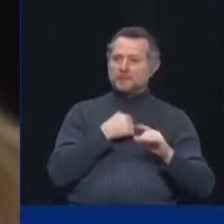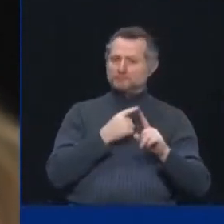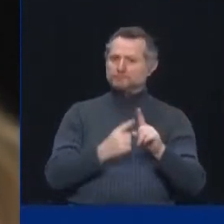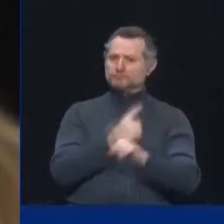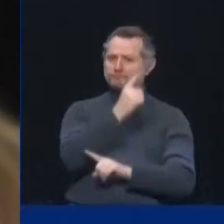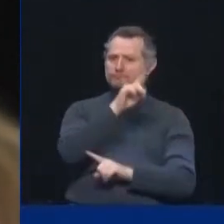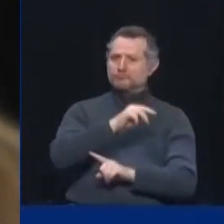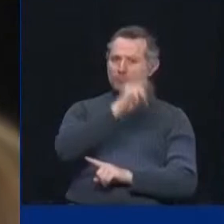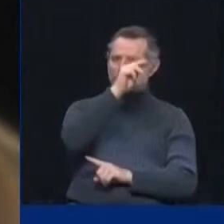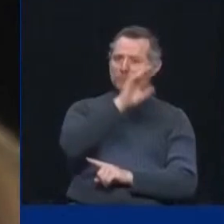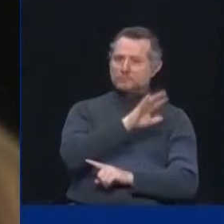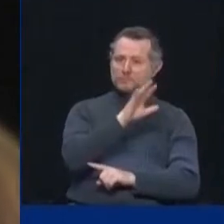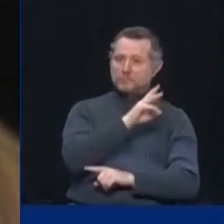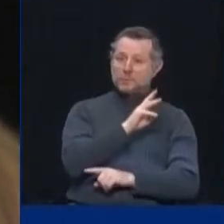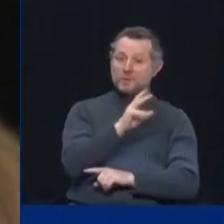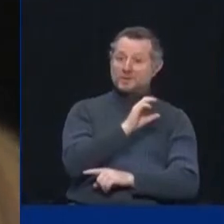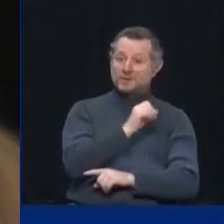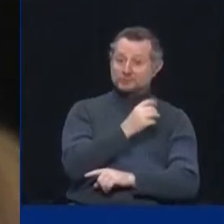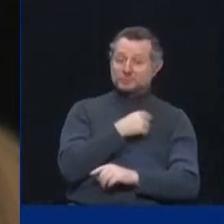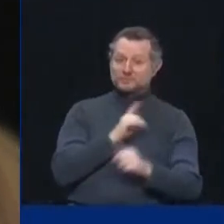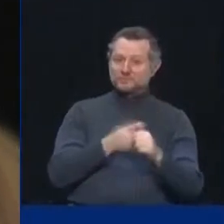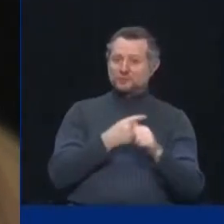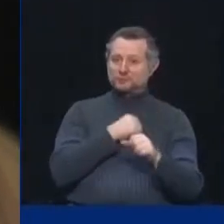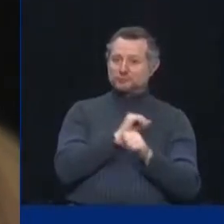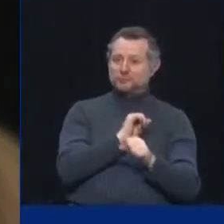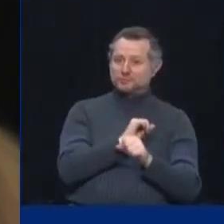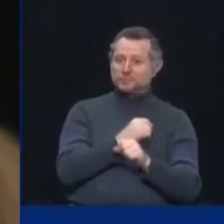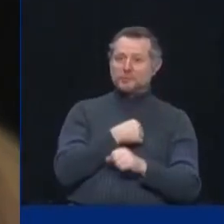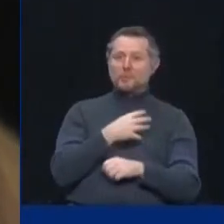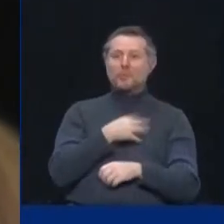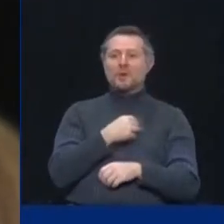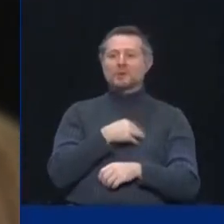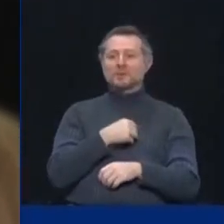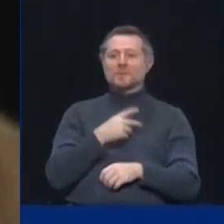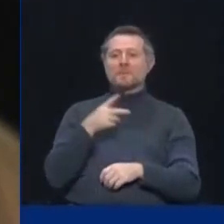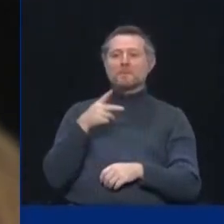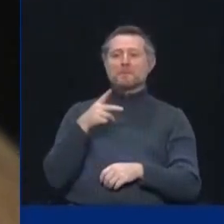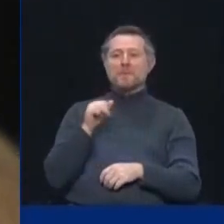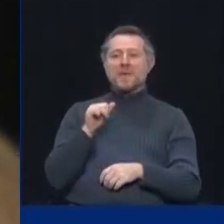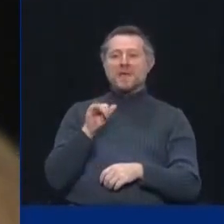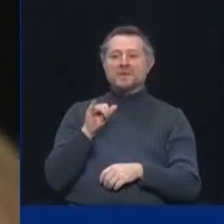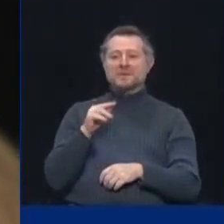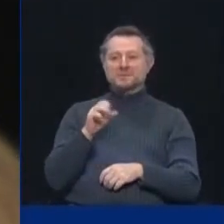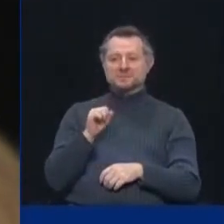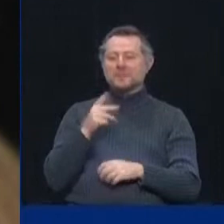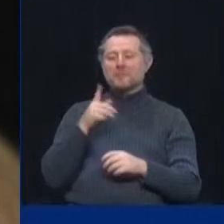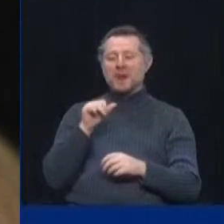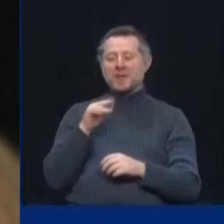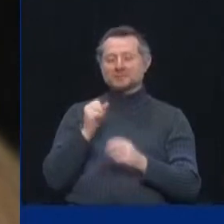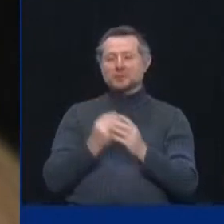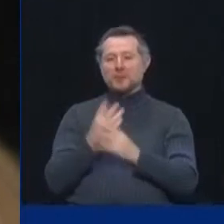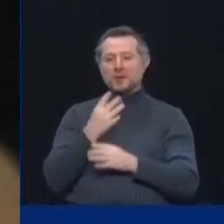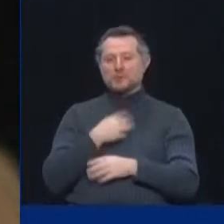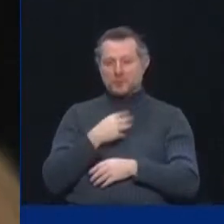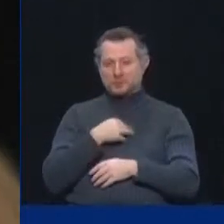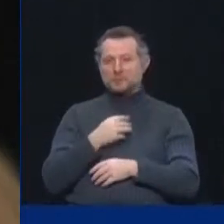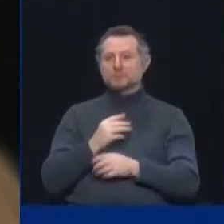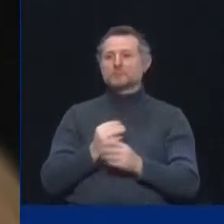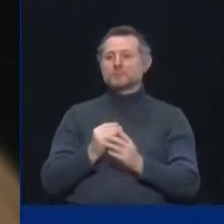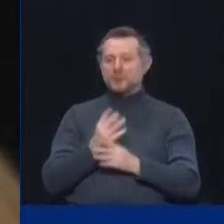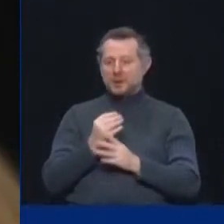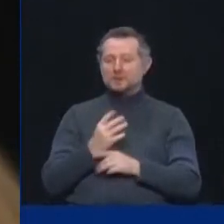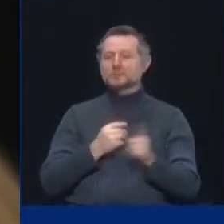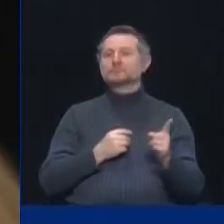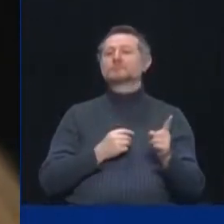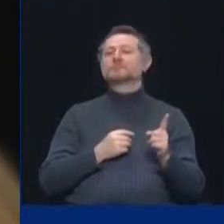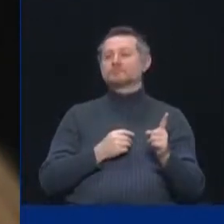actually, as it were. I had to go north. The next generation will be able to go north freely. They'll be able to go faster and more